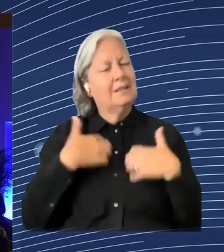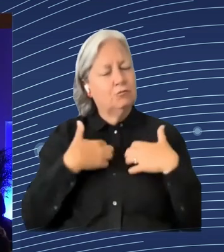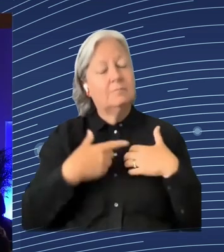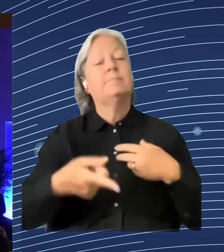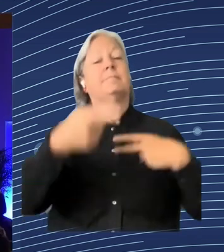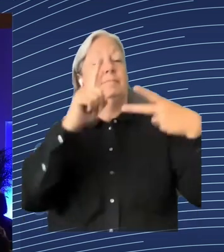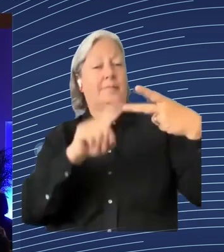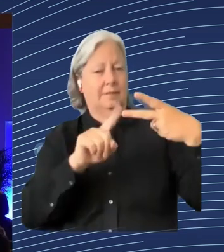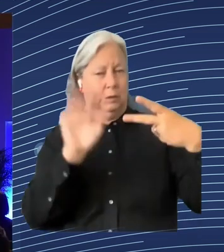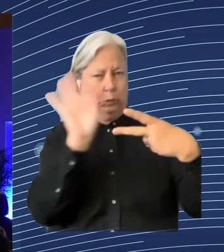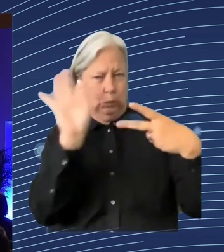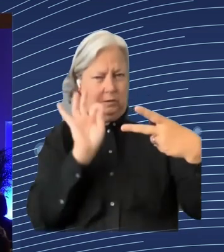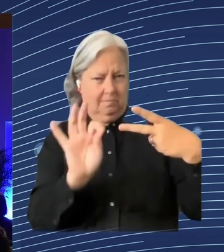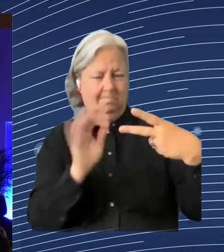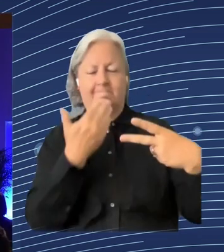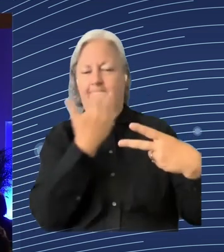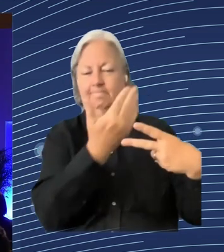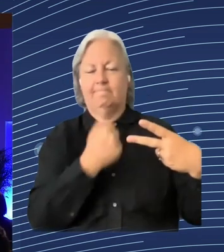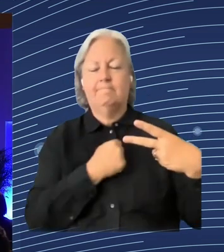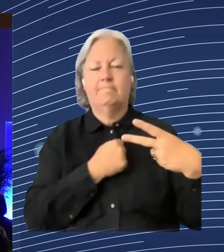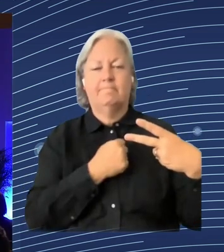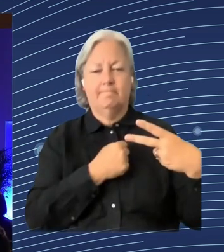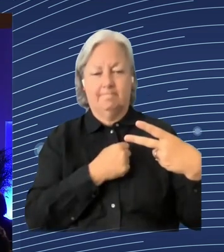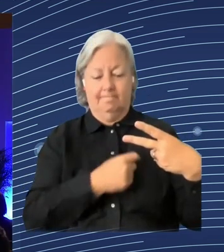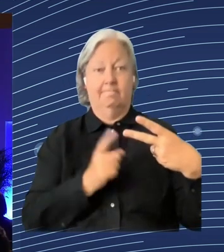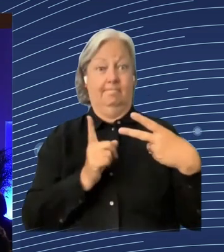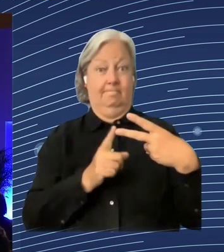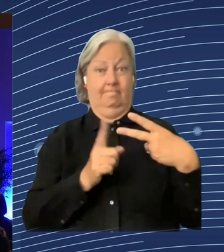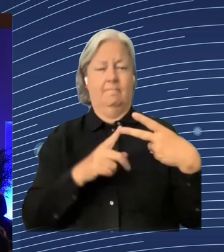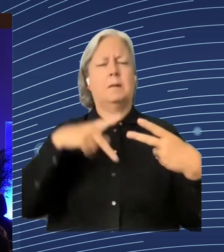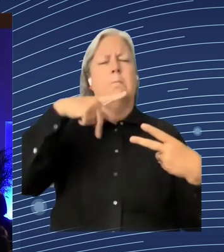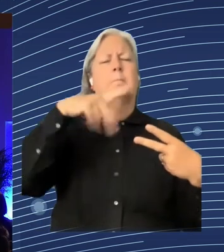so far. Here's the next poll question.